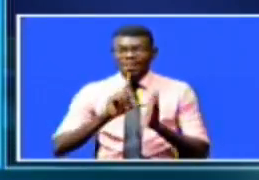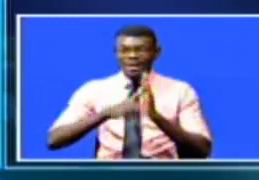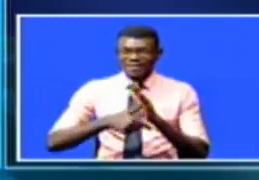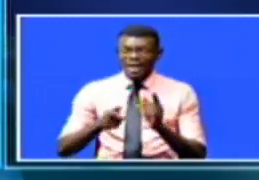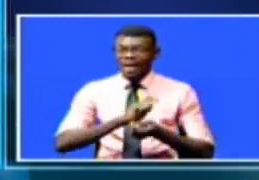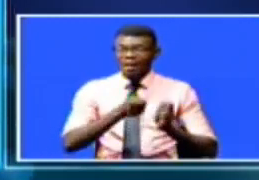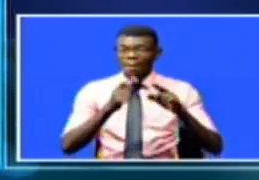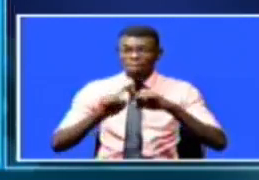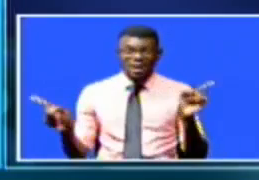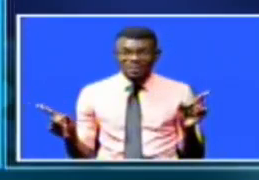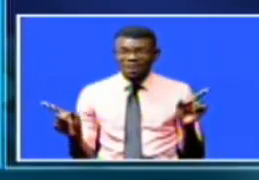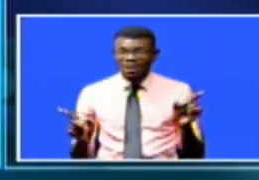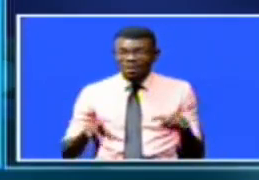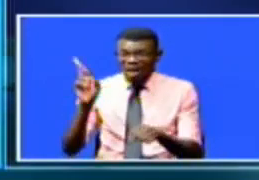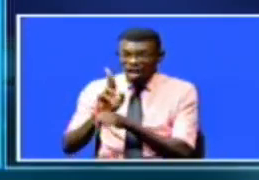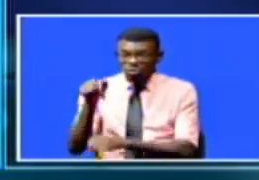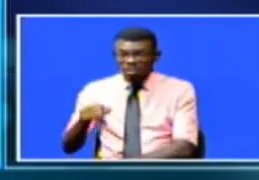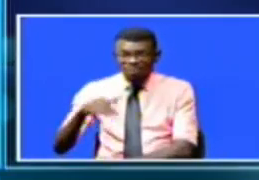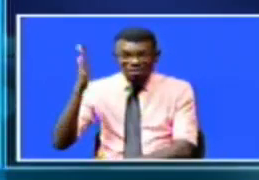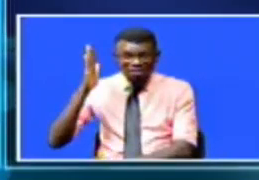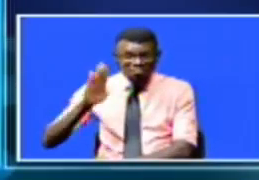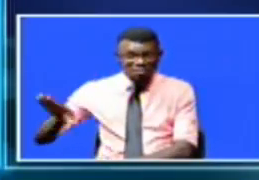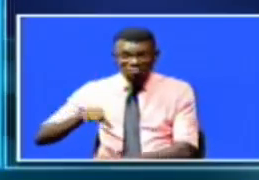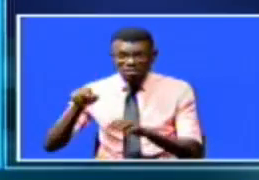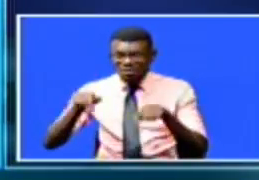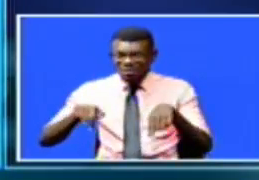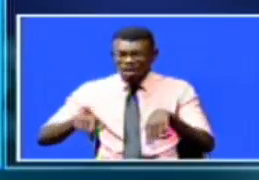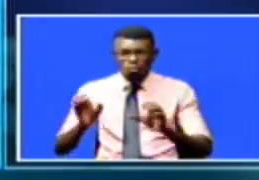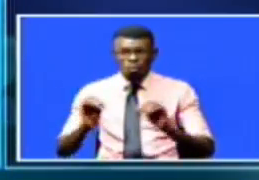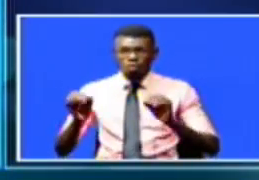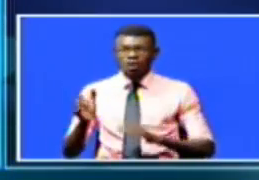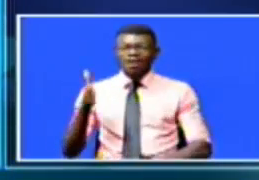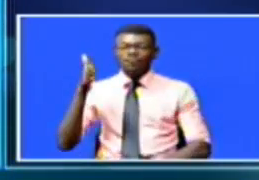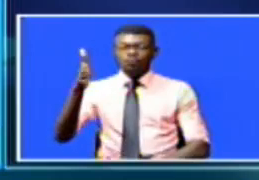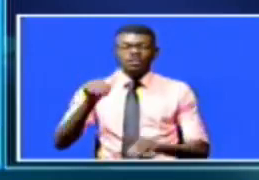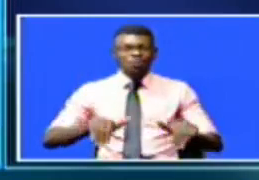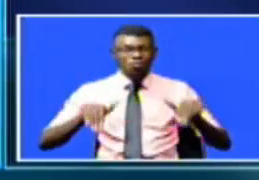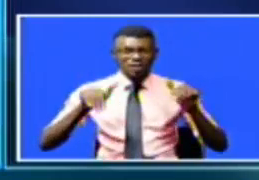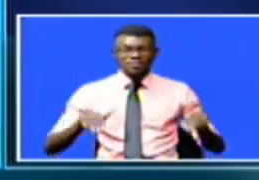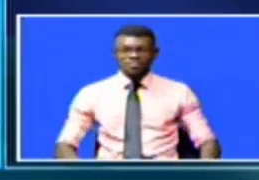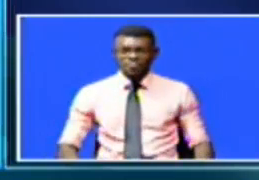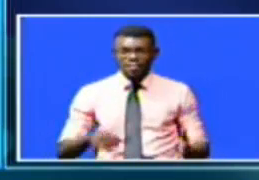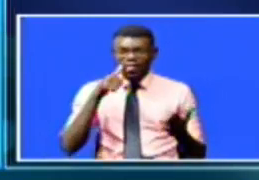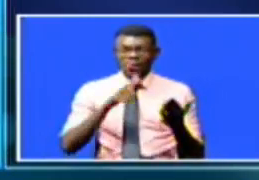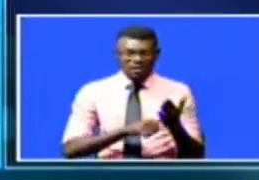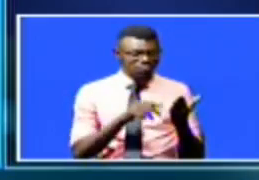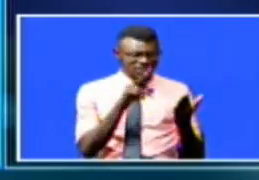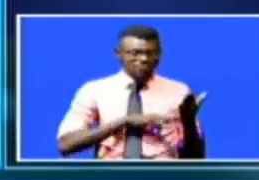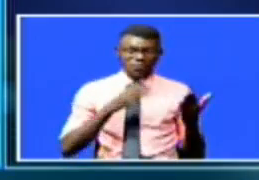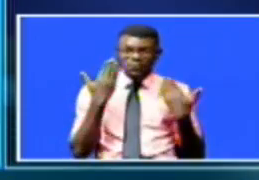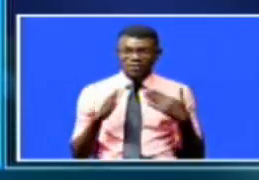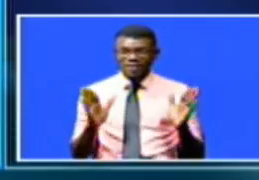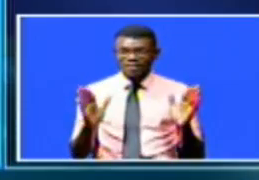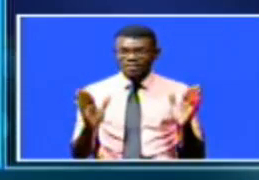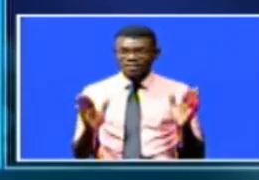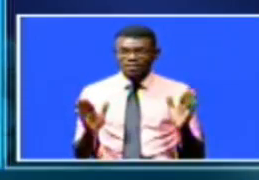but they will not apply for that parliament. They will apply for future parliaments. I've seen that letter, and I wanted to ask you that. It's